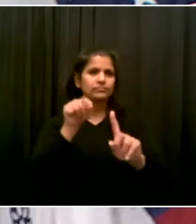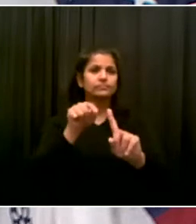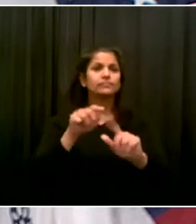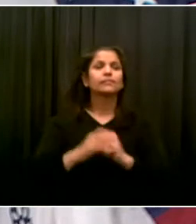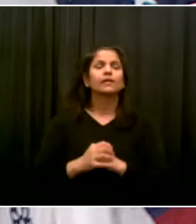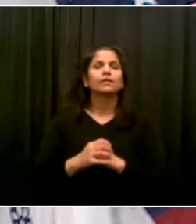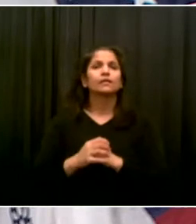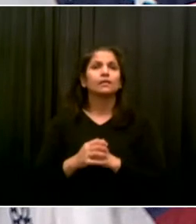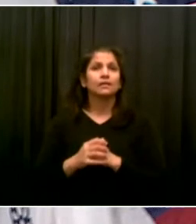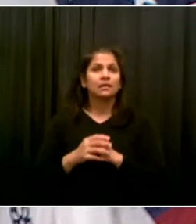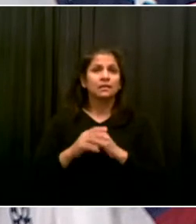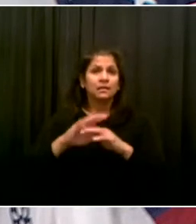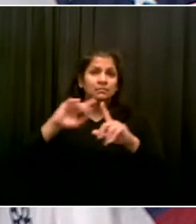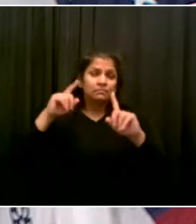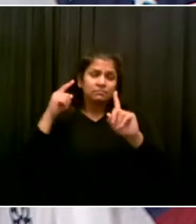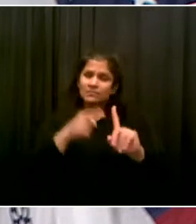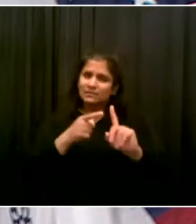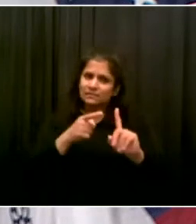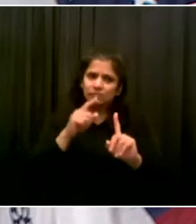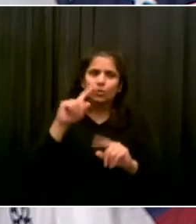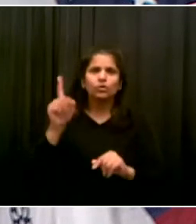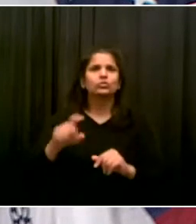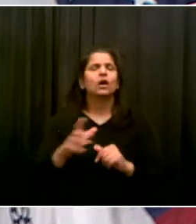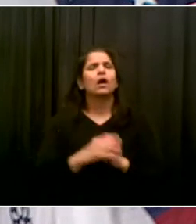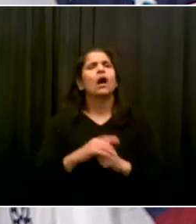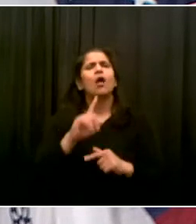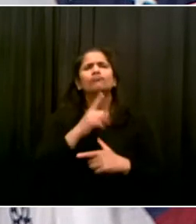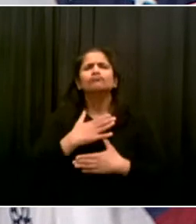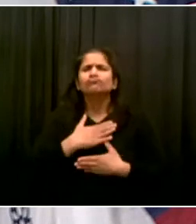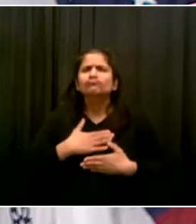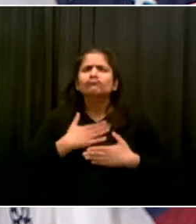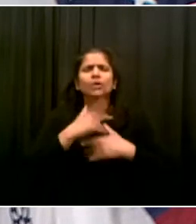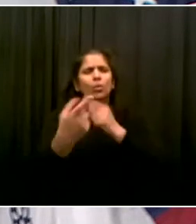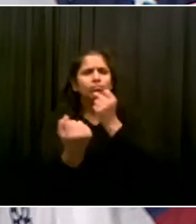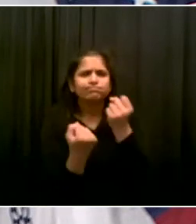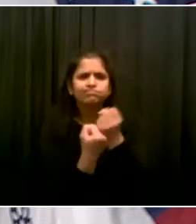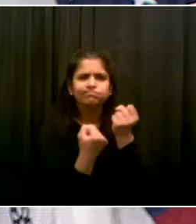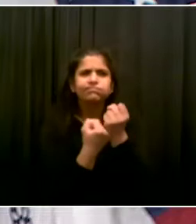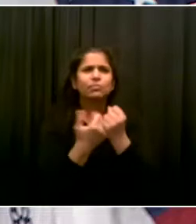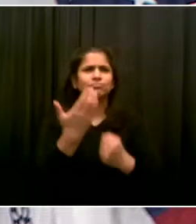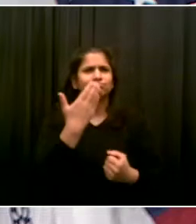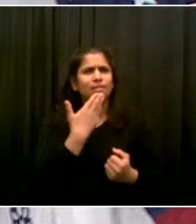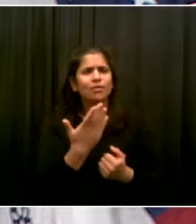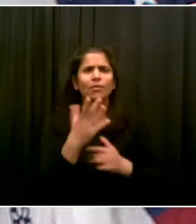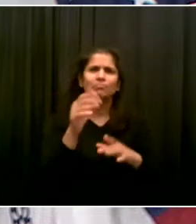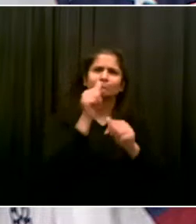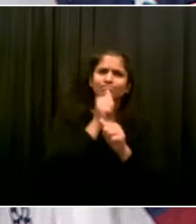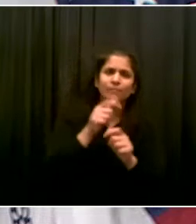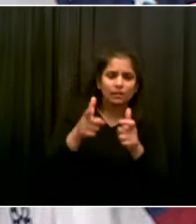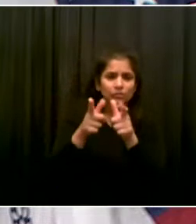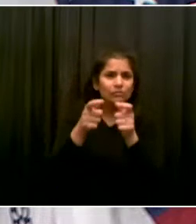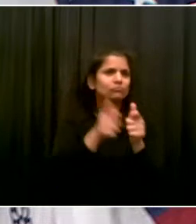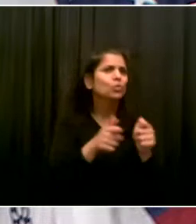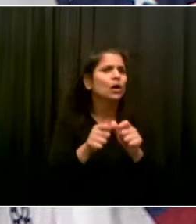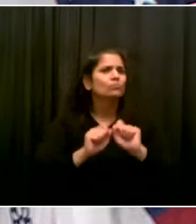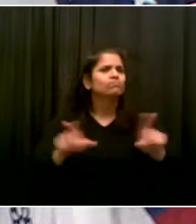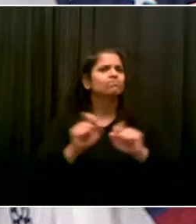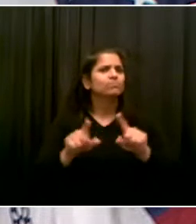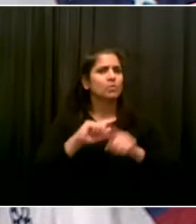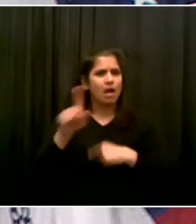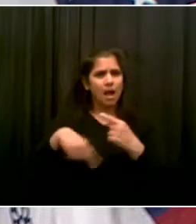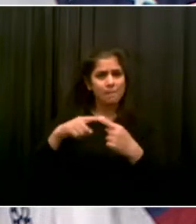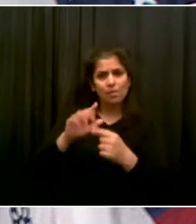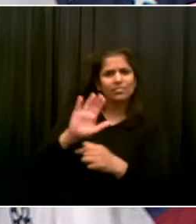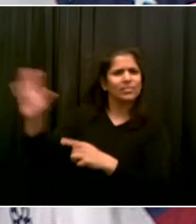I appreciate the support. You were tweeting about Dante Wright's situation, how it deserved a full investigation in the case of that